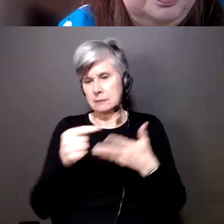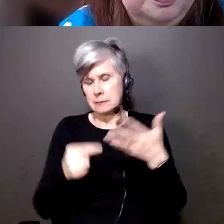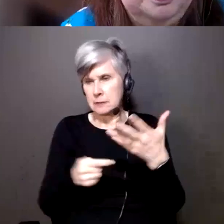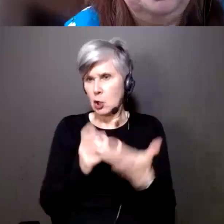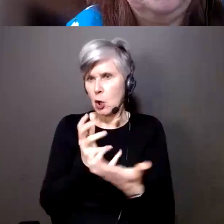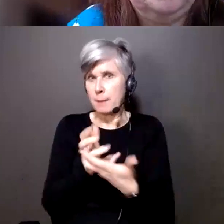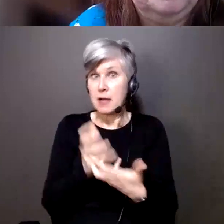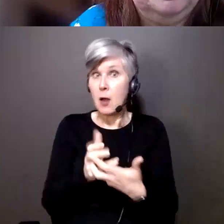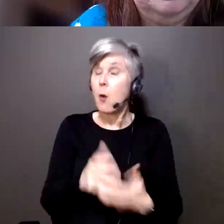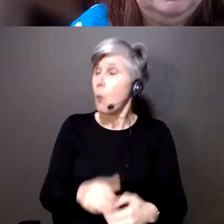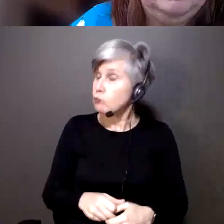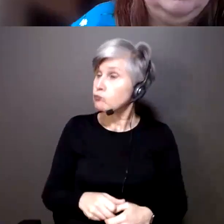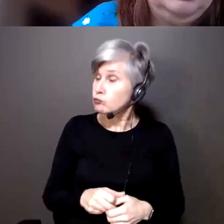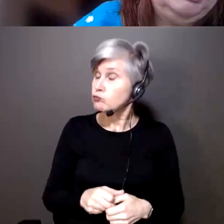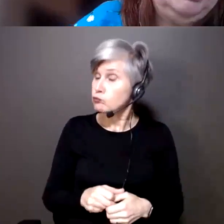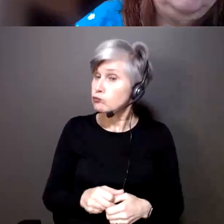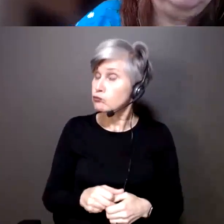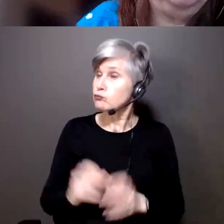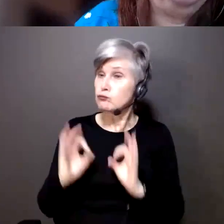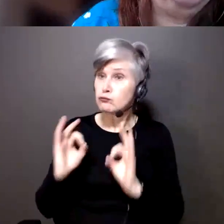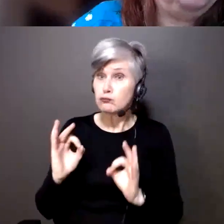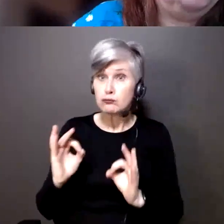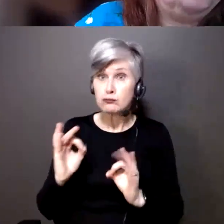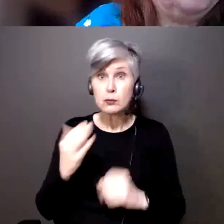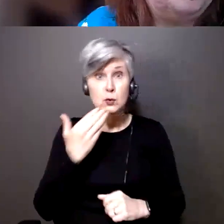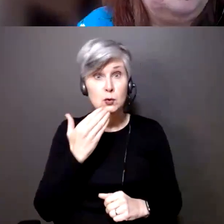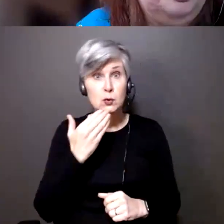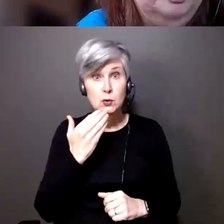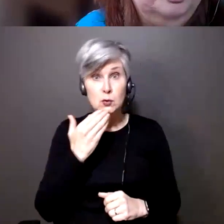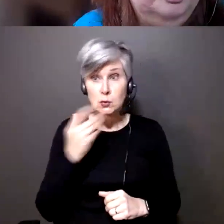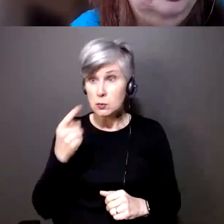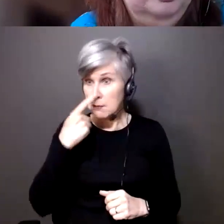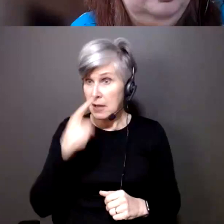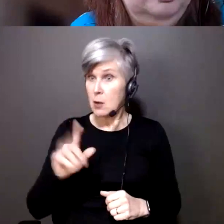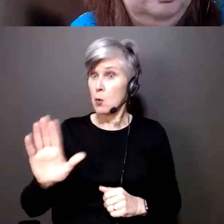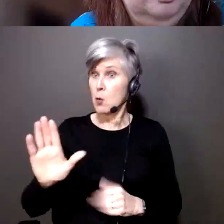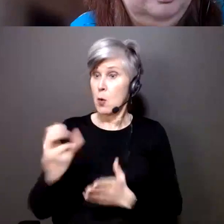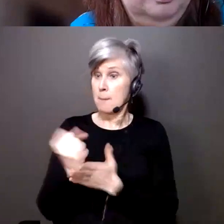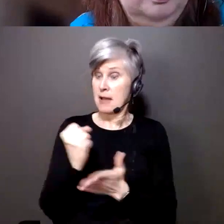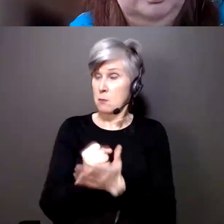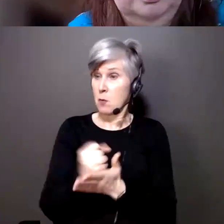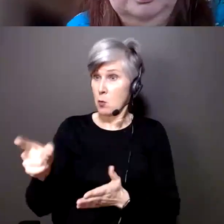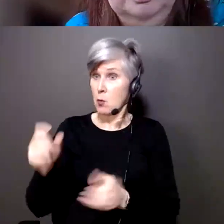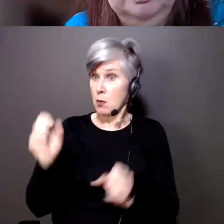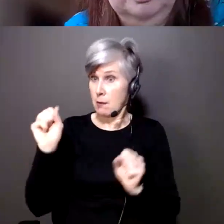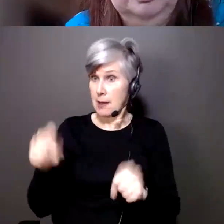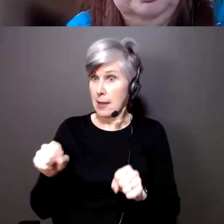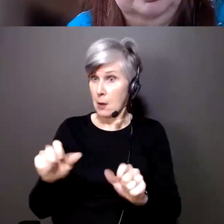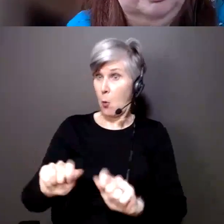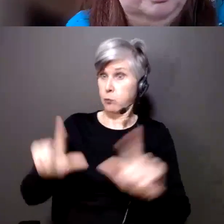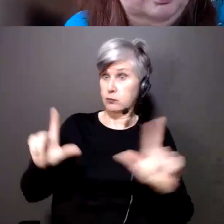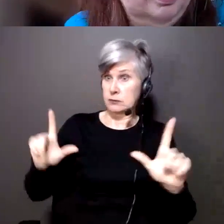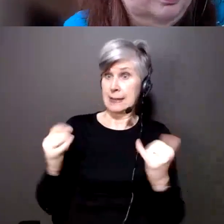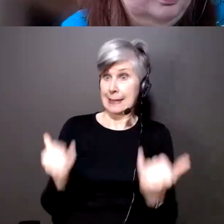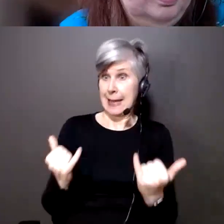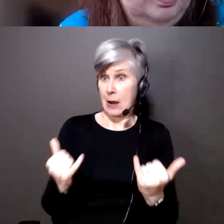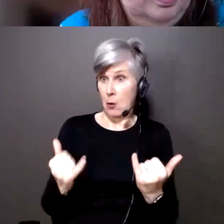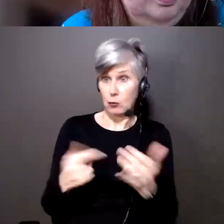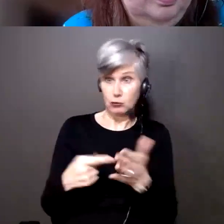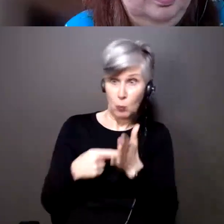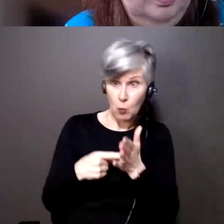why don't you pull up whatever you have so far so that we can review it together? Great. I filled out the first section with my